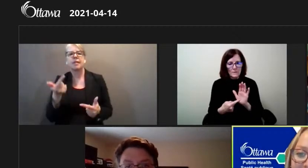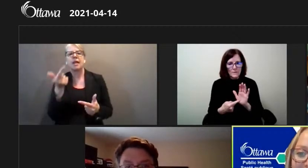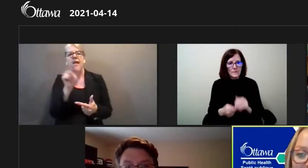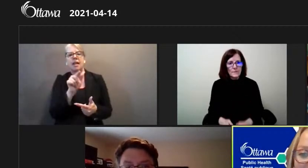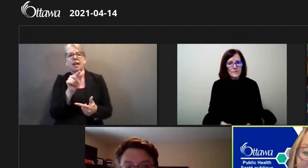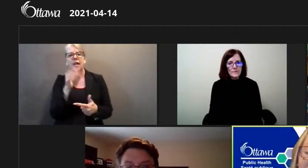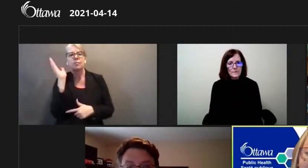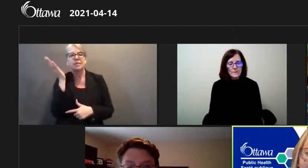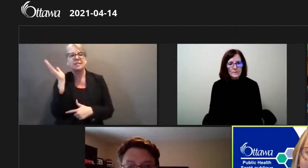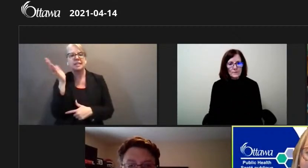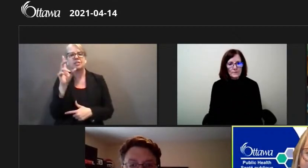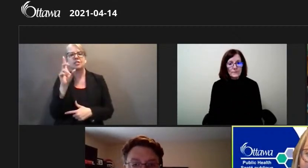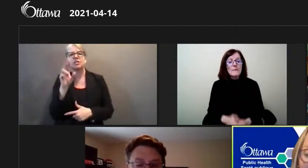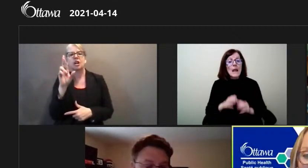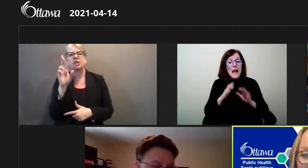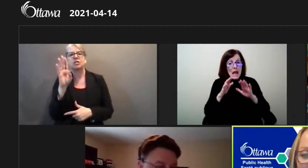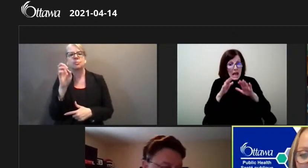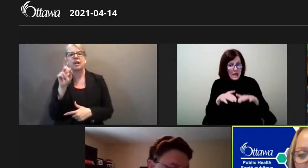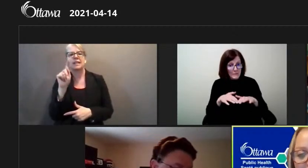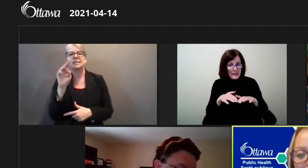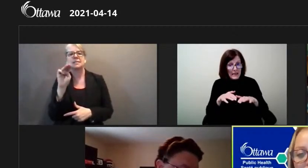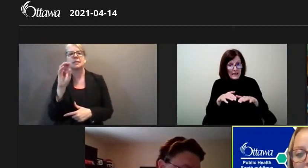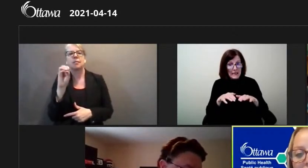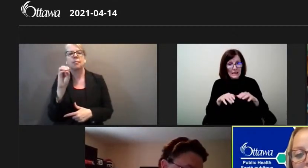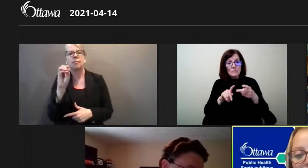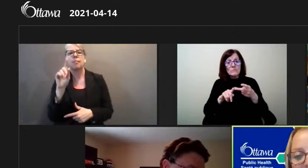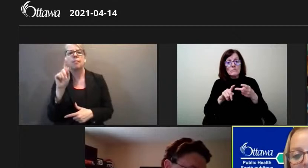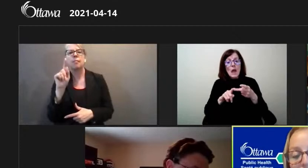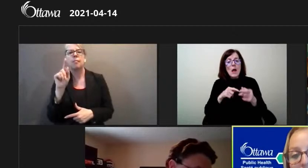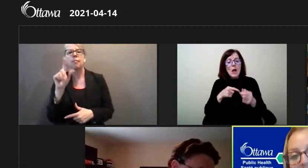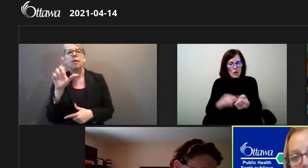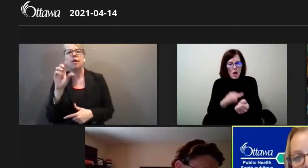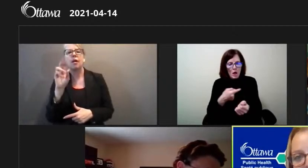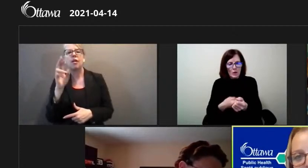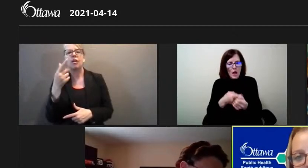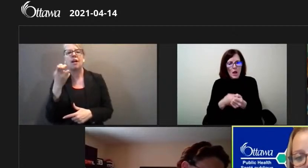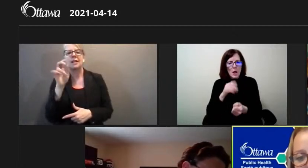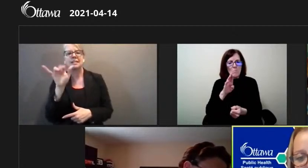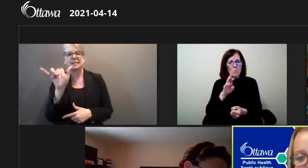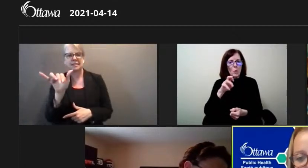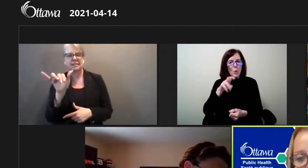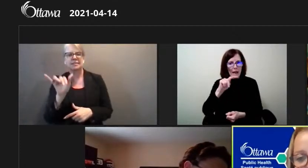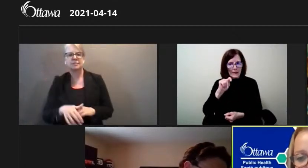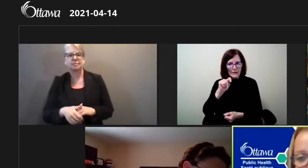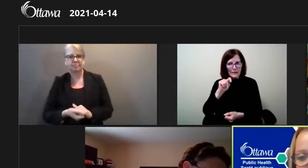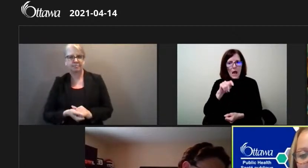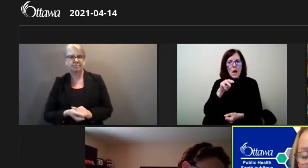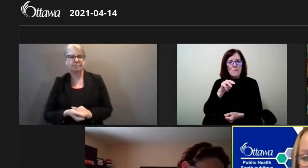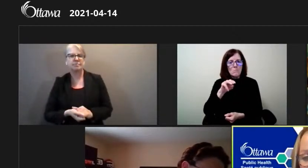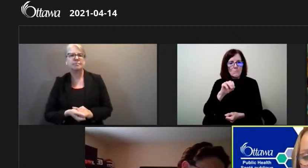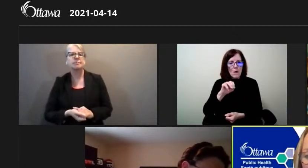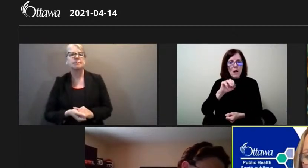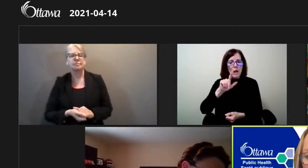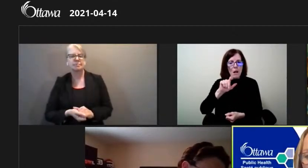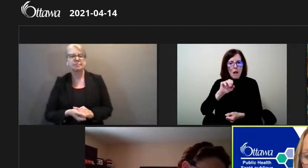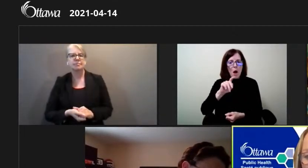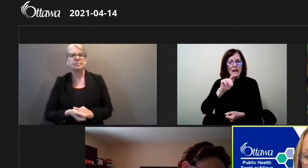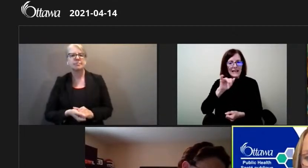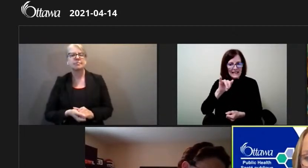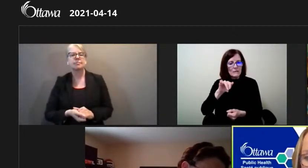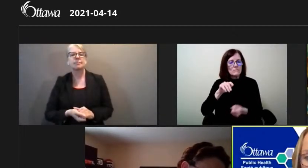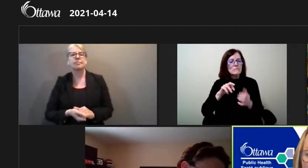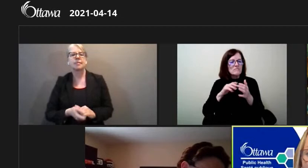Council. Deputy Medical Officer of Health, le médecin chef adjoint en santé publique. Available for questions